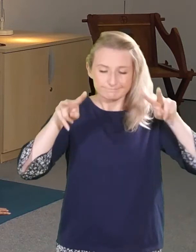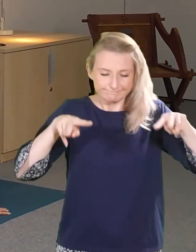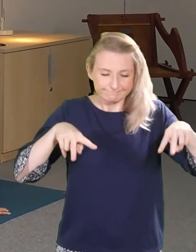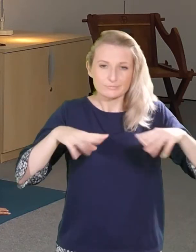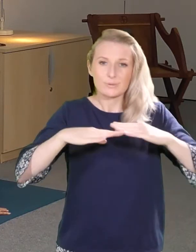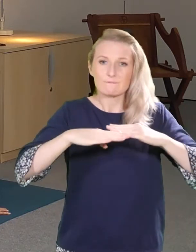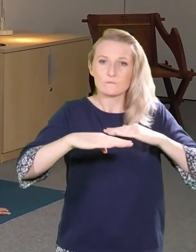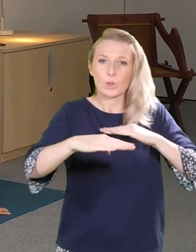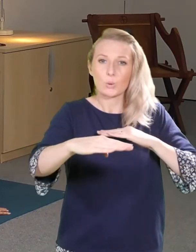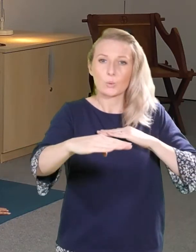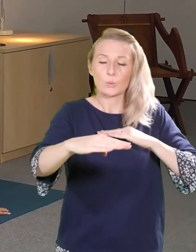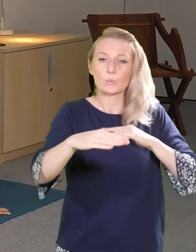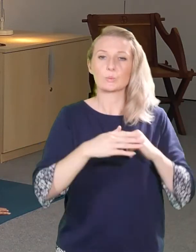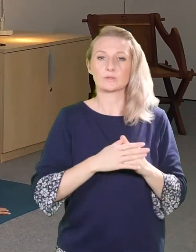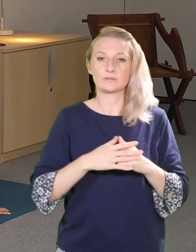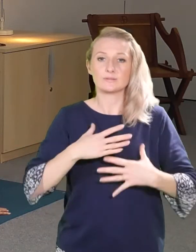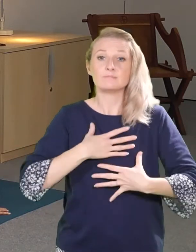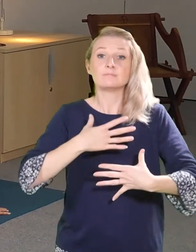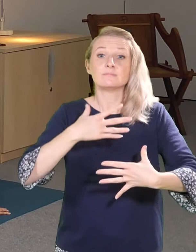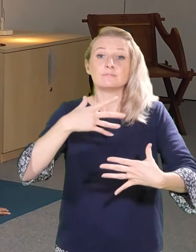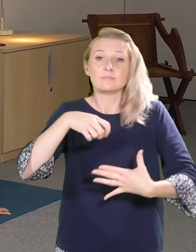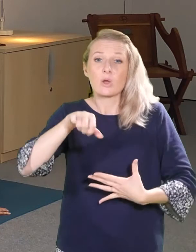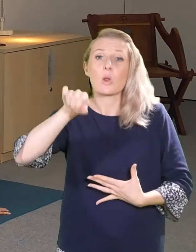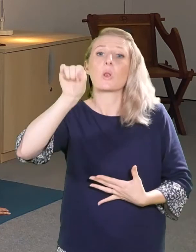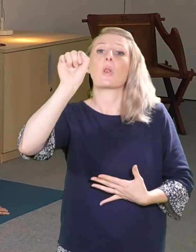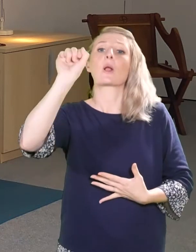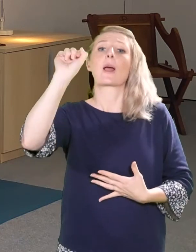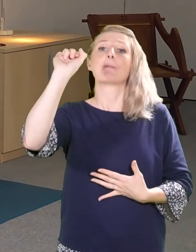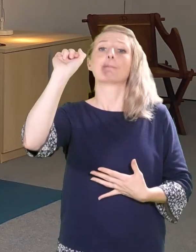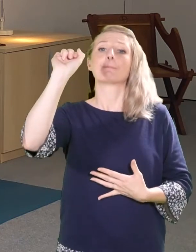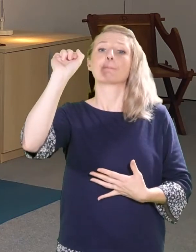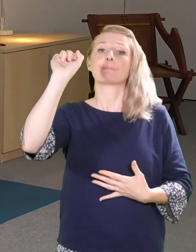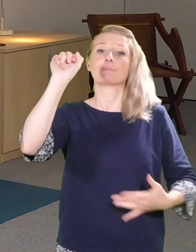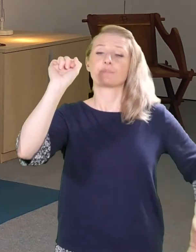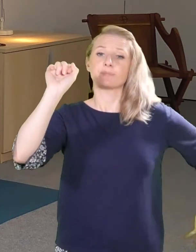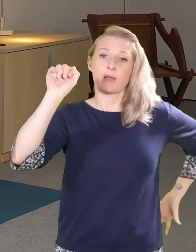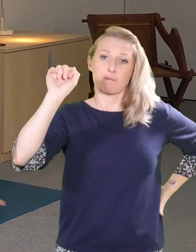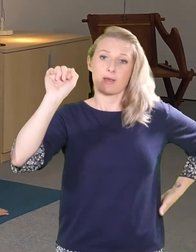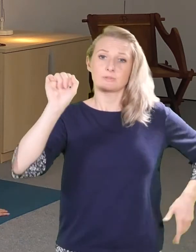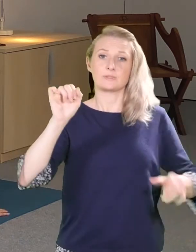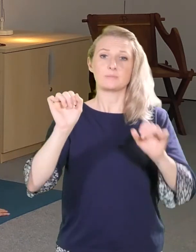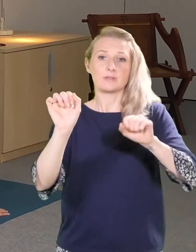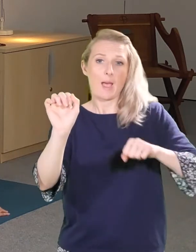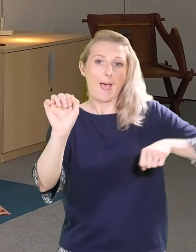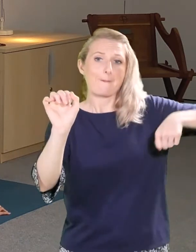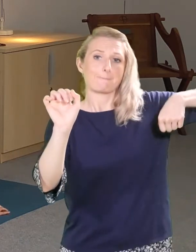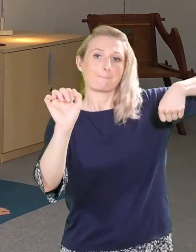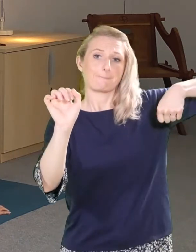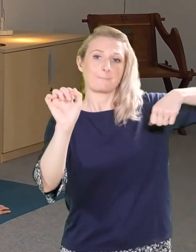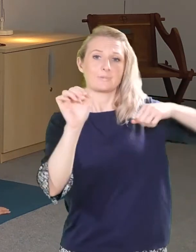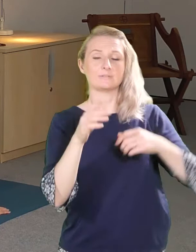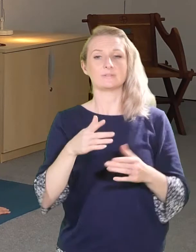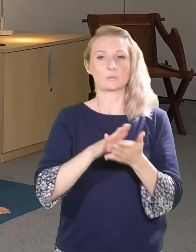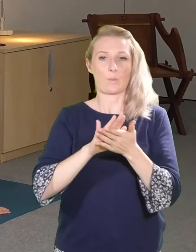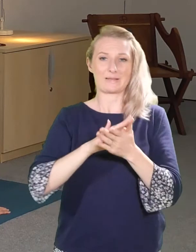We're going to inhale, look up towards the ceiling, and then take the tailbone up as well. So we're arching